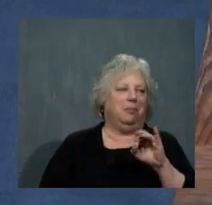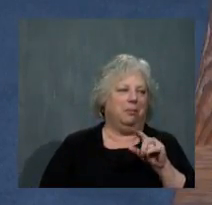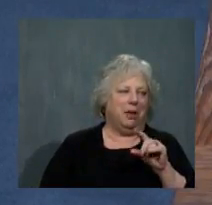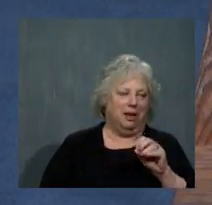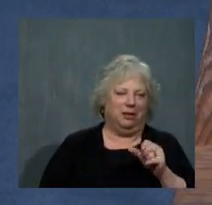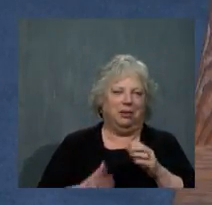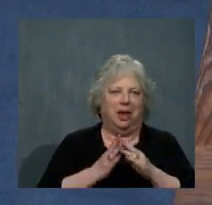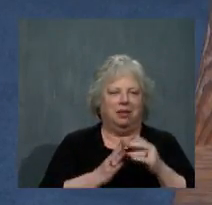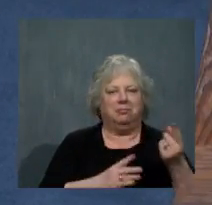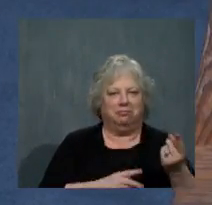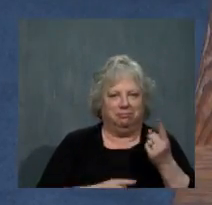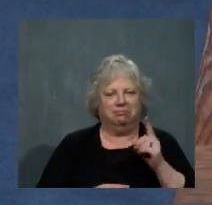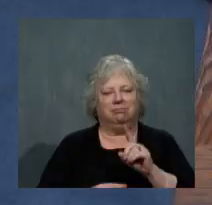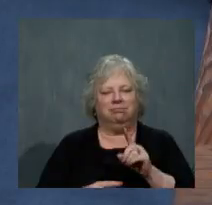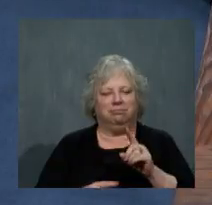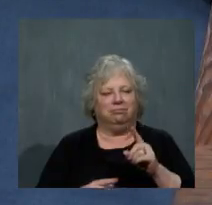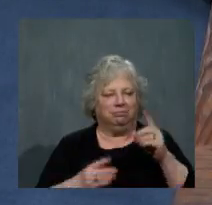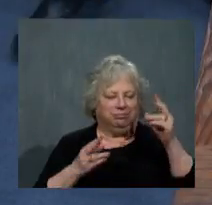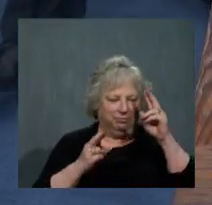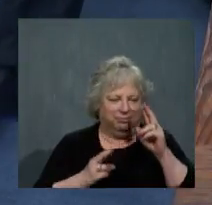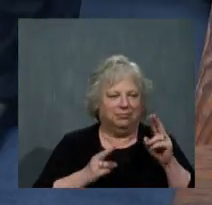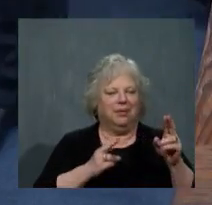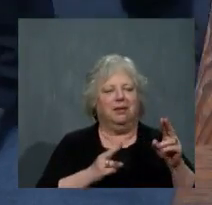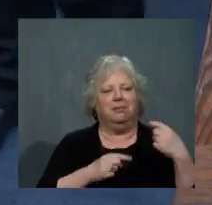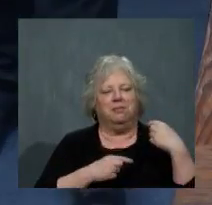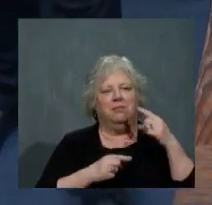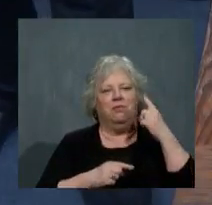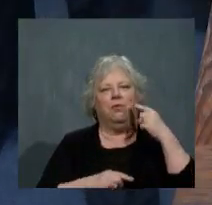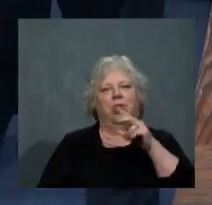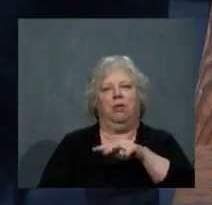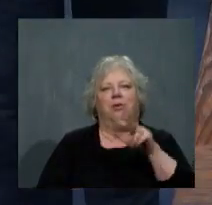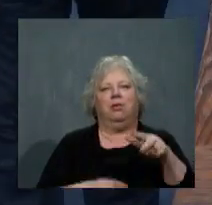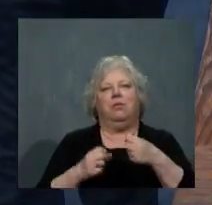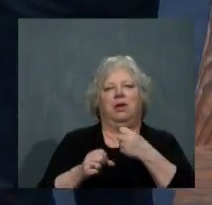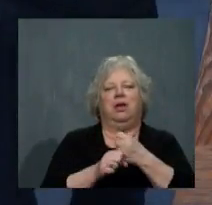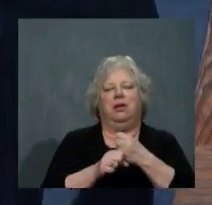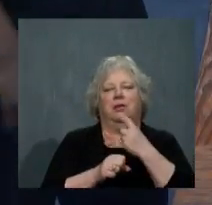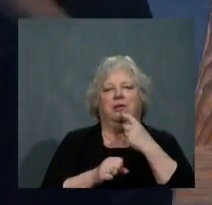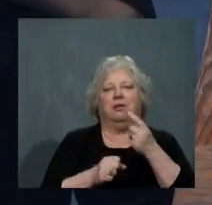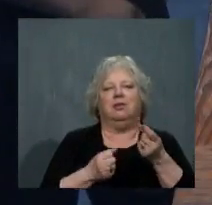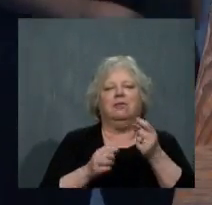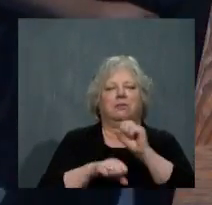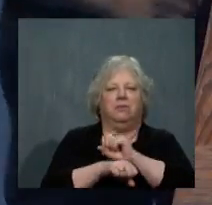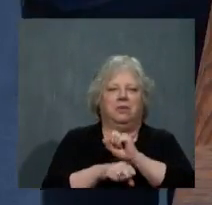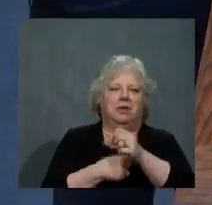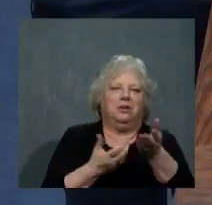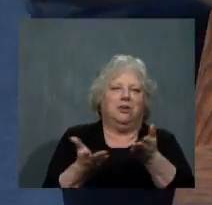to the podium and recognize him for 33 years of service. As